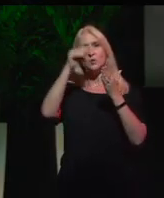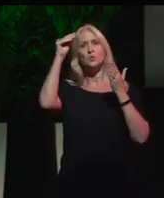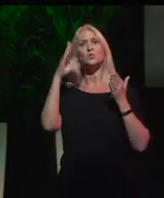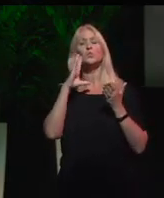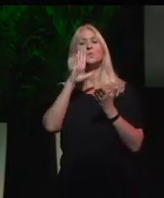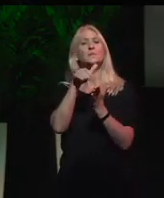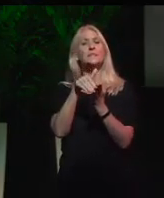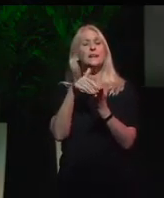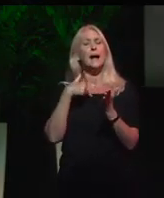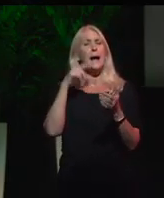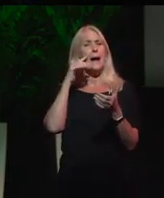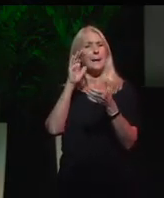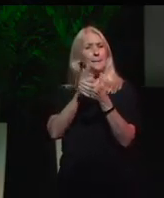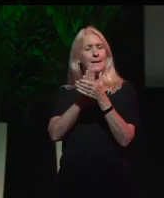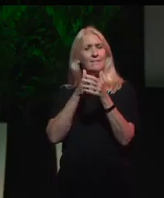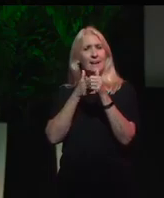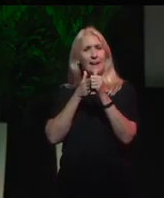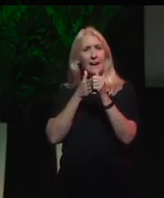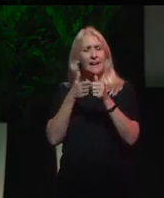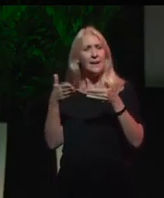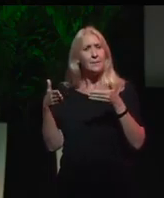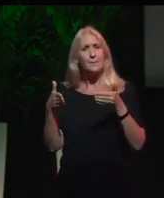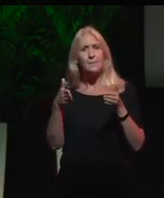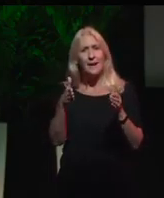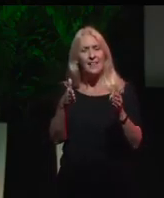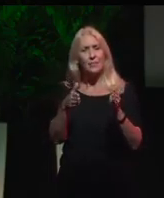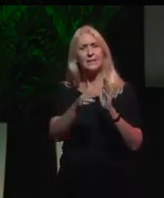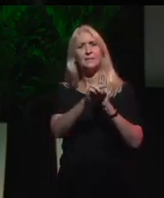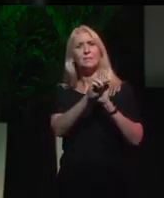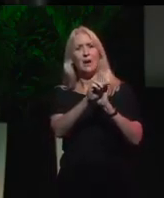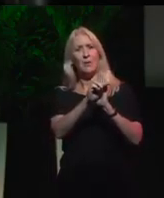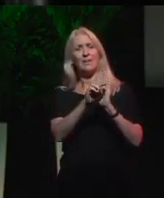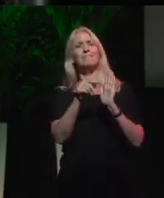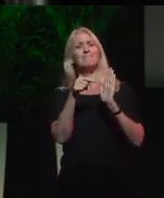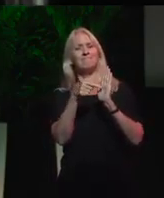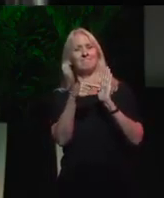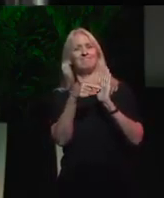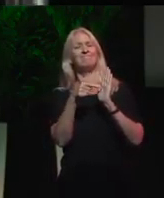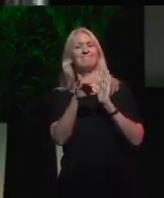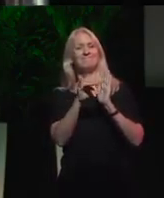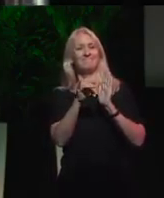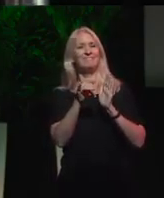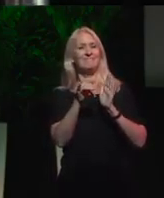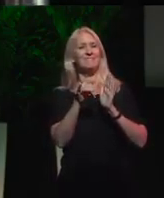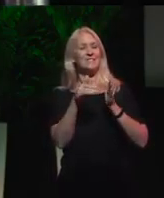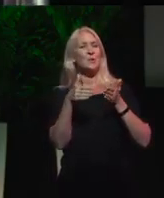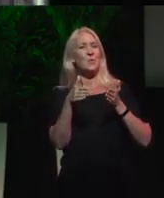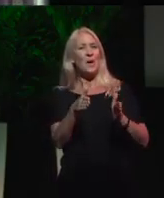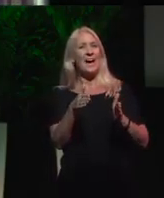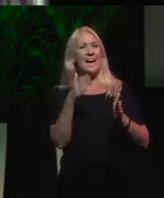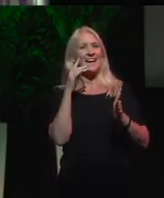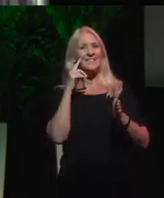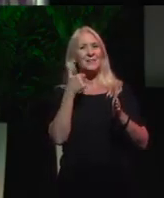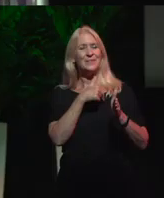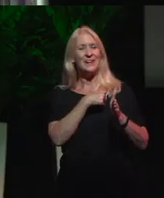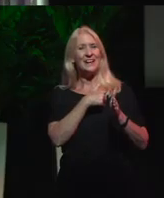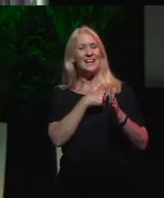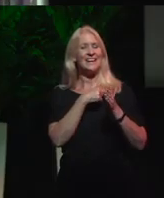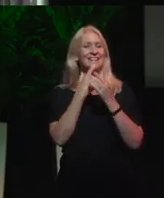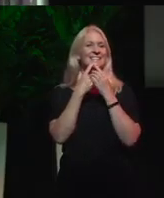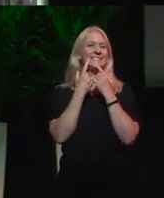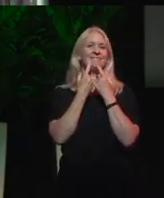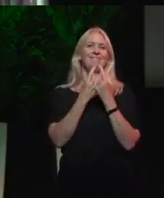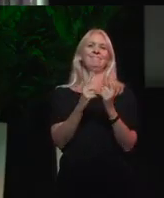the Guided Pathways model serves as a vehicle for us to at once achieve